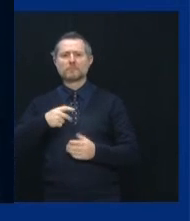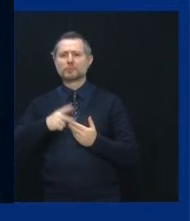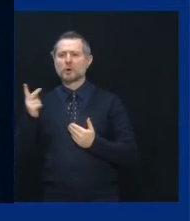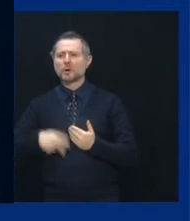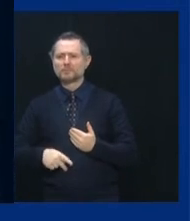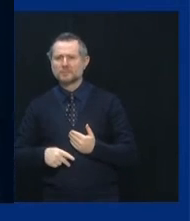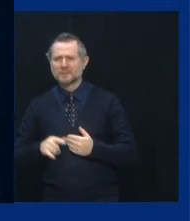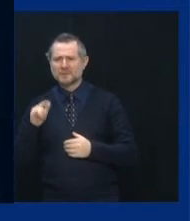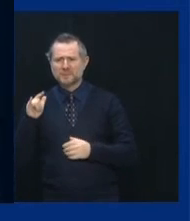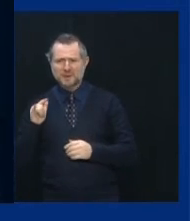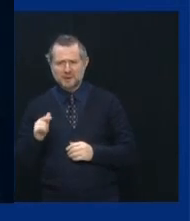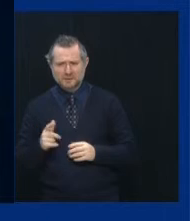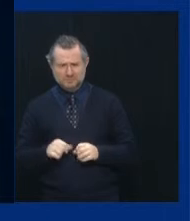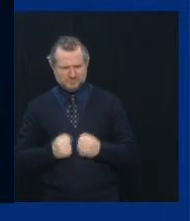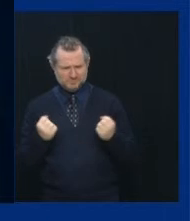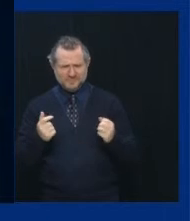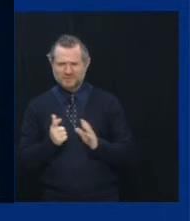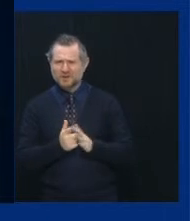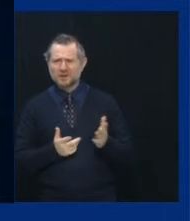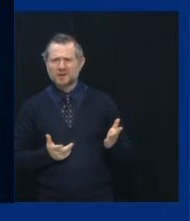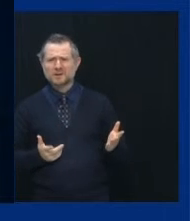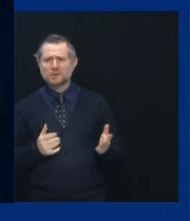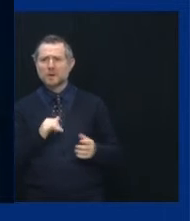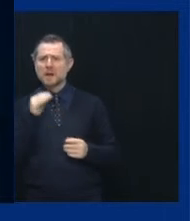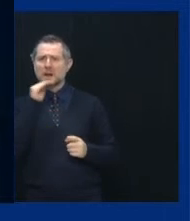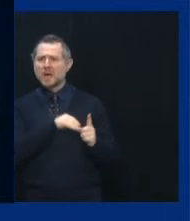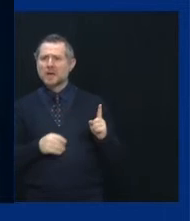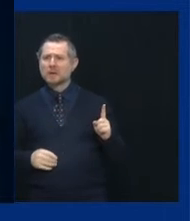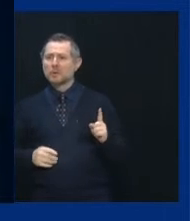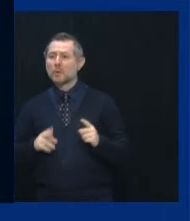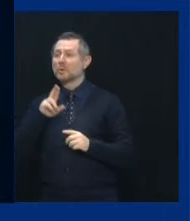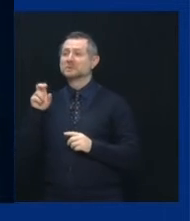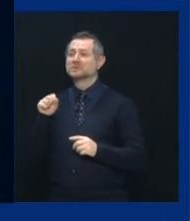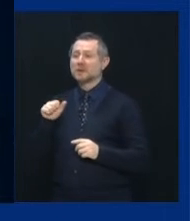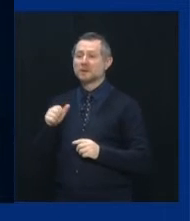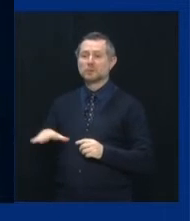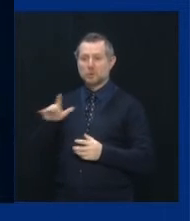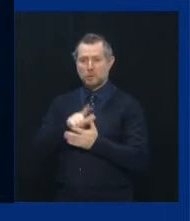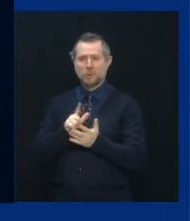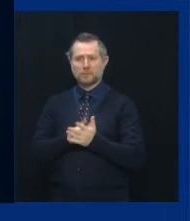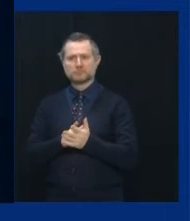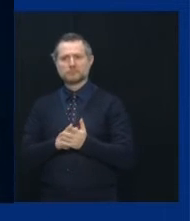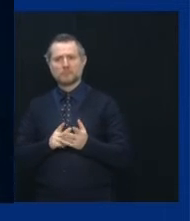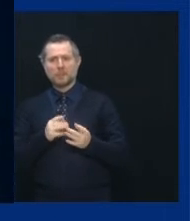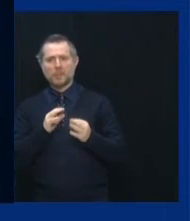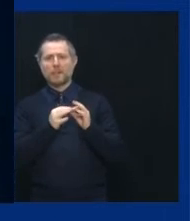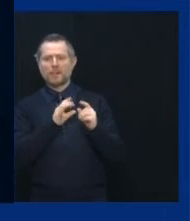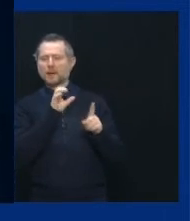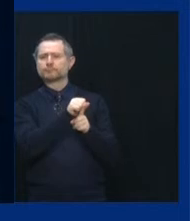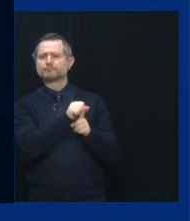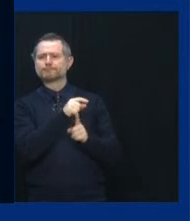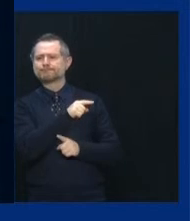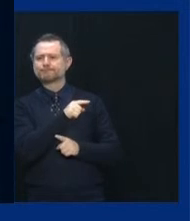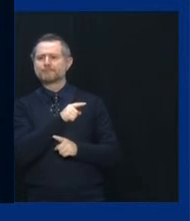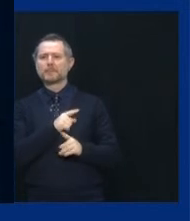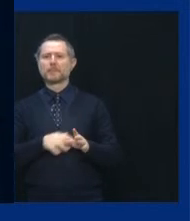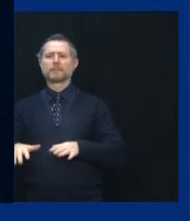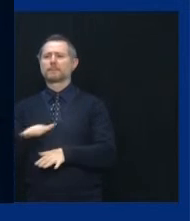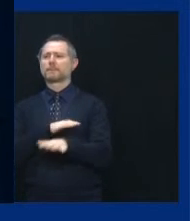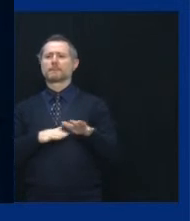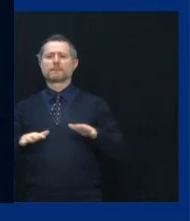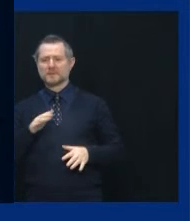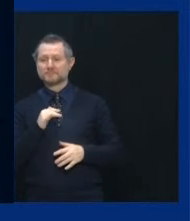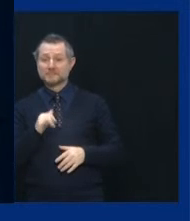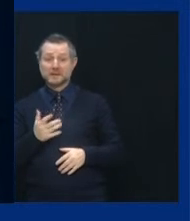the U.S. Prosecutor's Office as a political statement. We had all sorts of